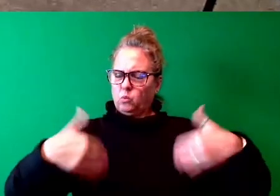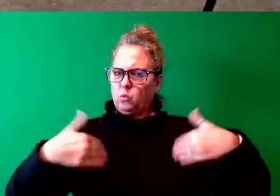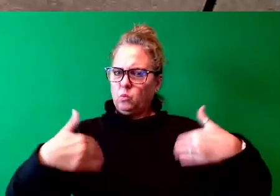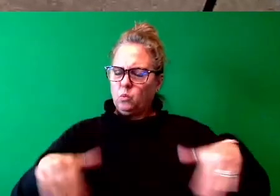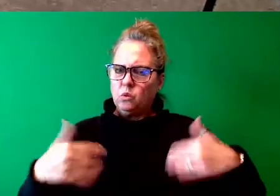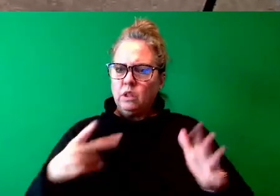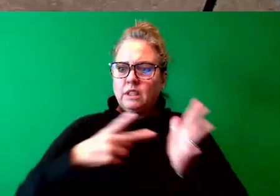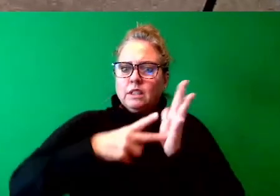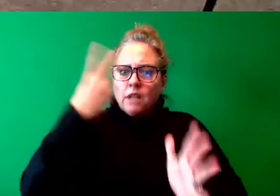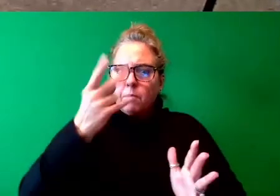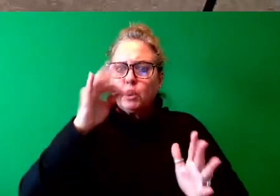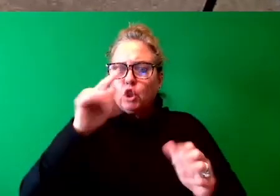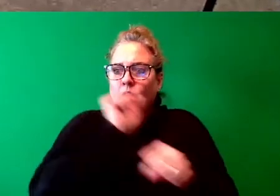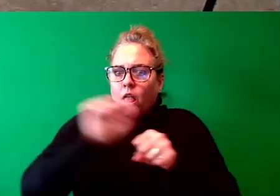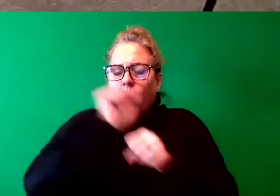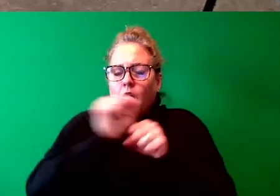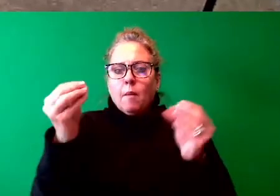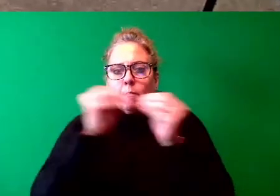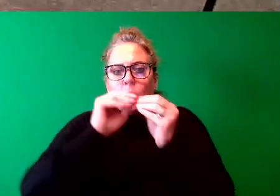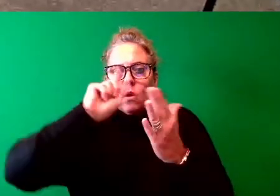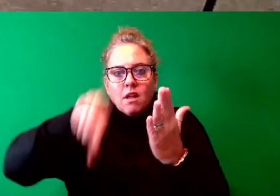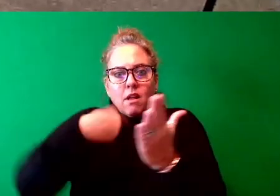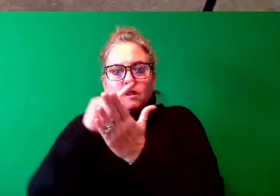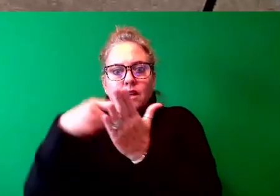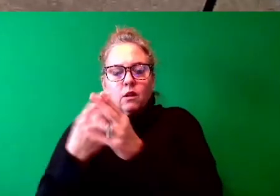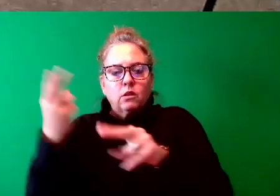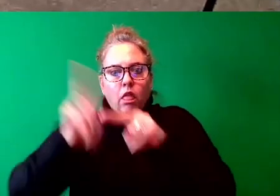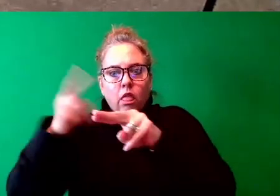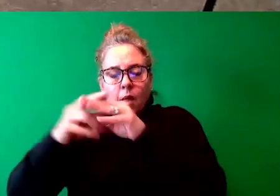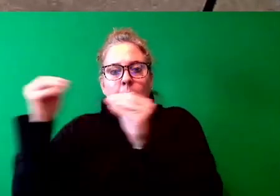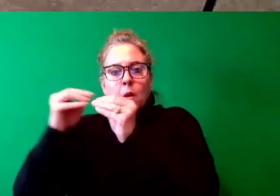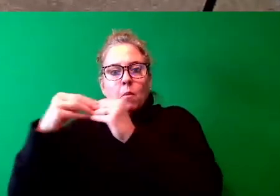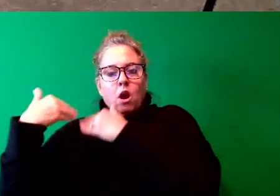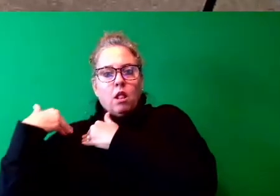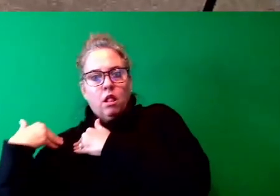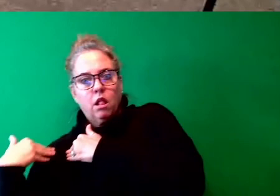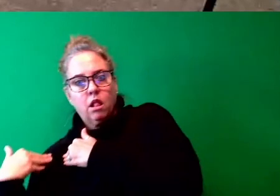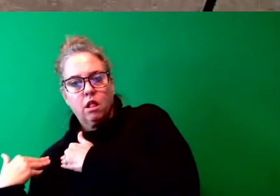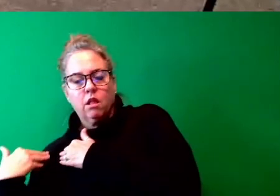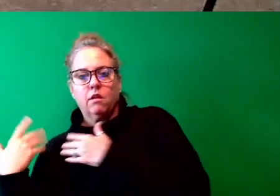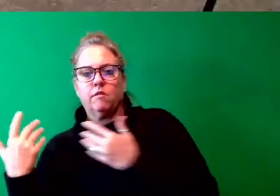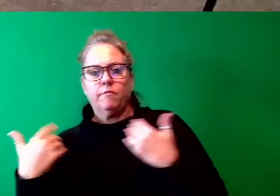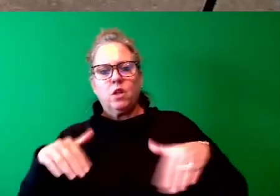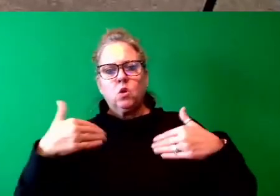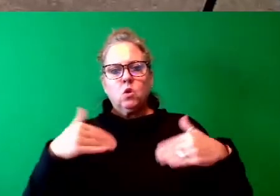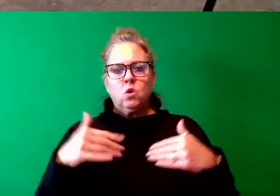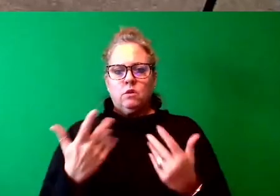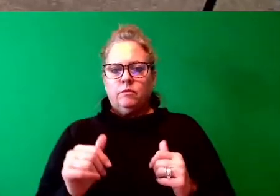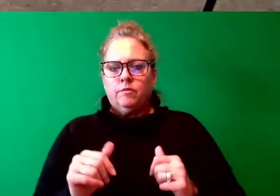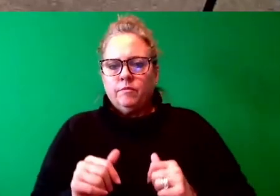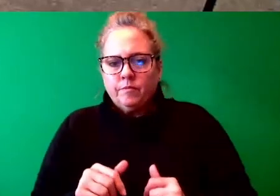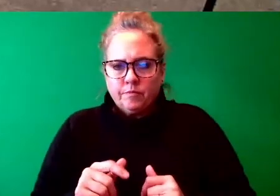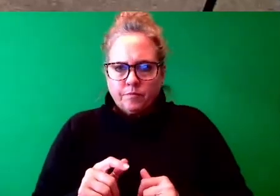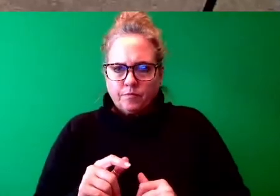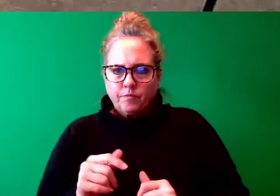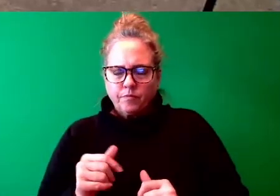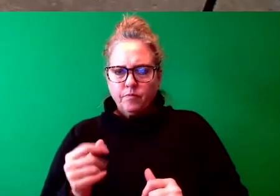and these meetings are always jam-packed and there's so many priorities, but I think we would need more time to have some